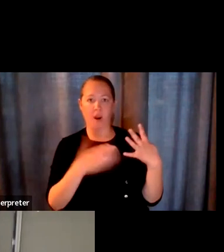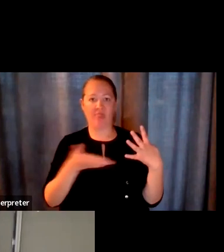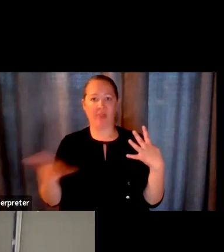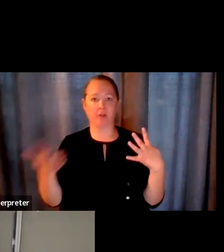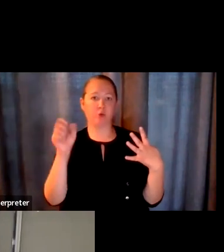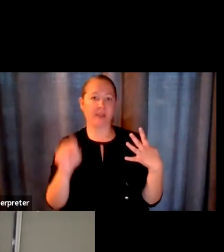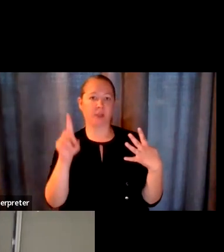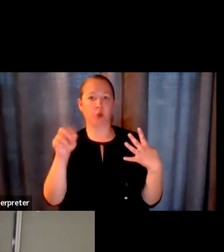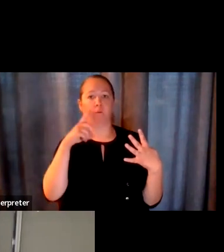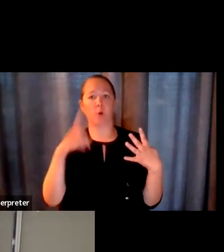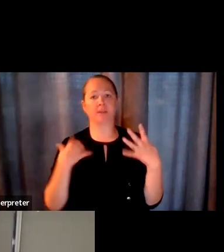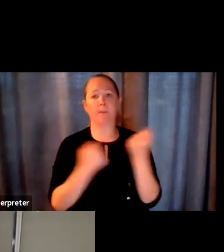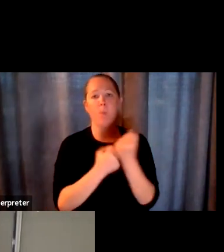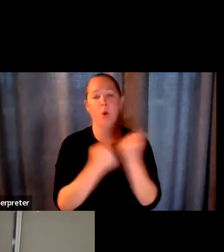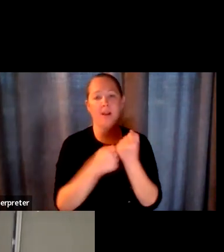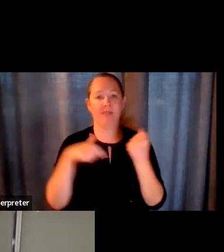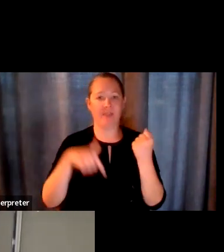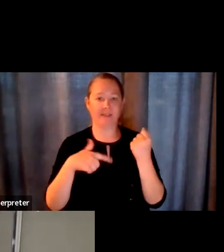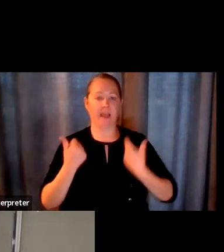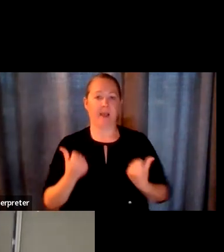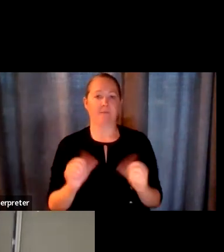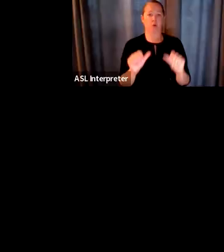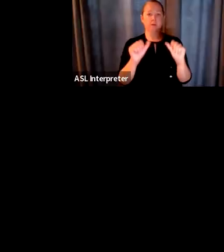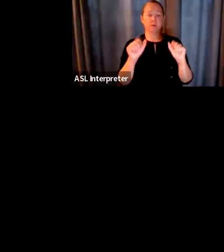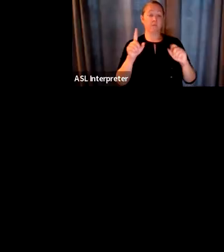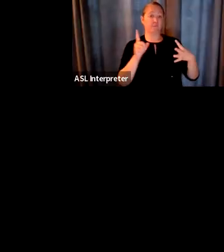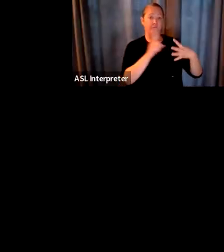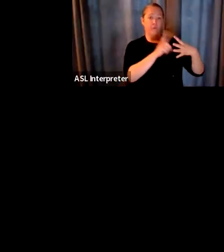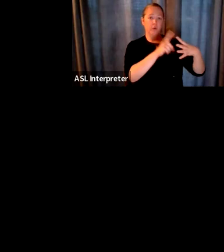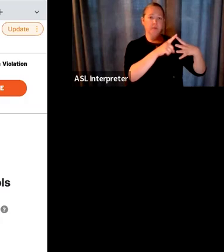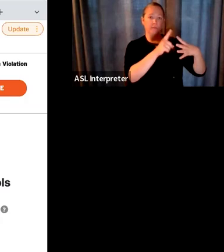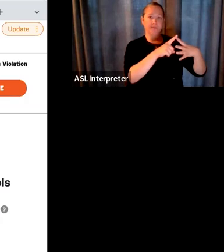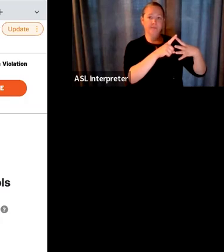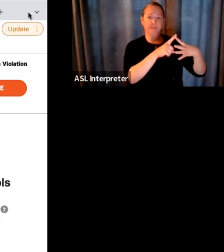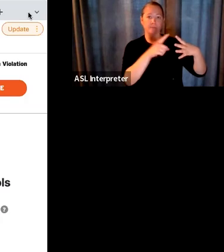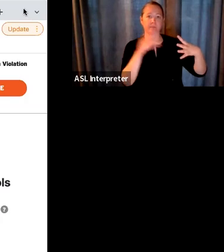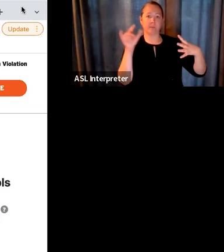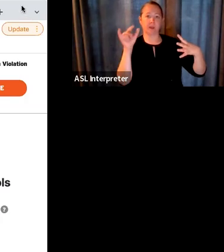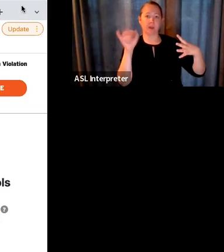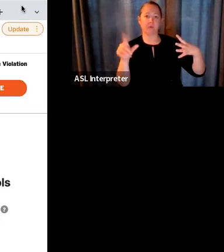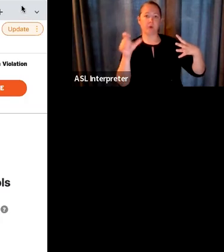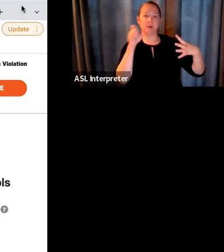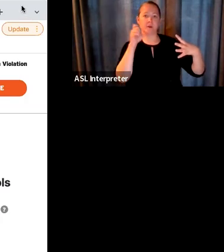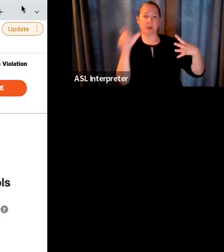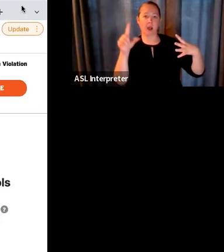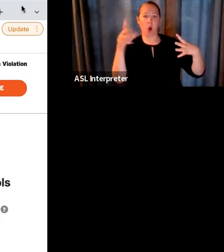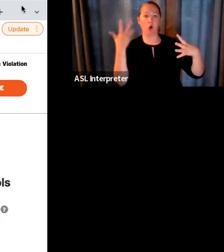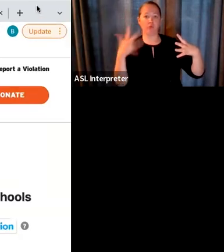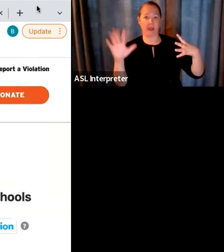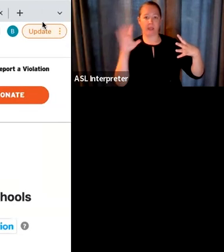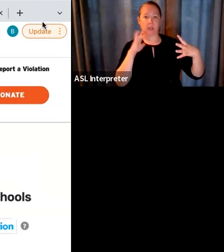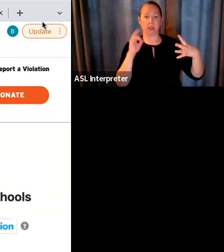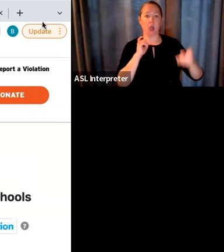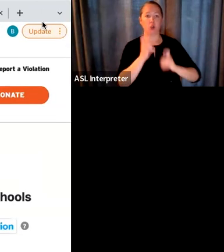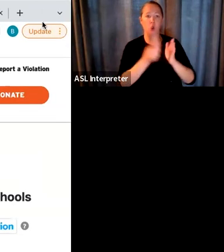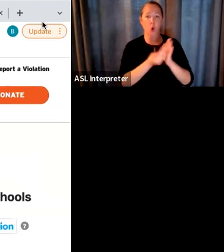this effort. So the first thing is, if you are not already a donor to Americans United,